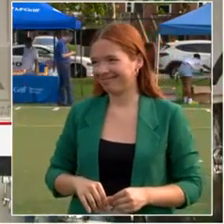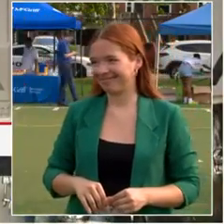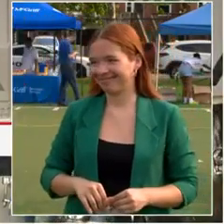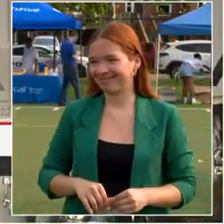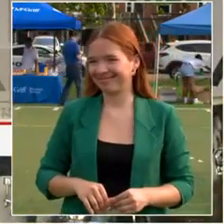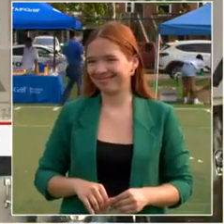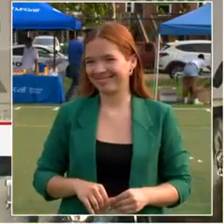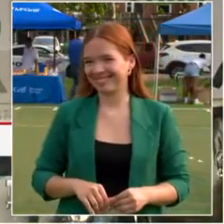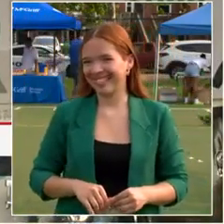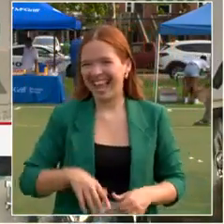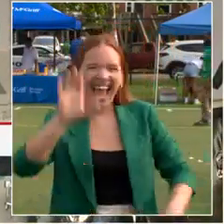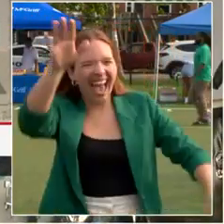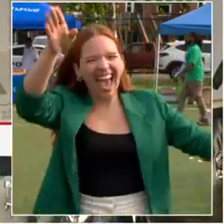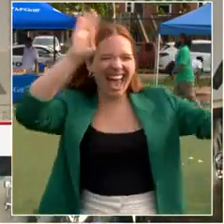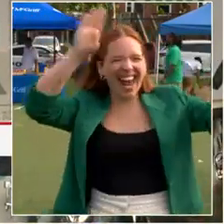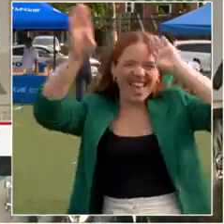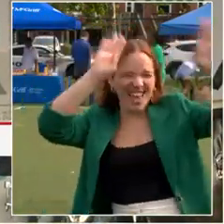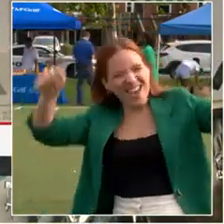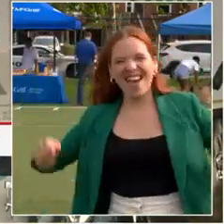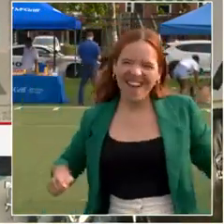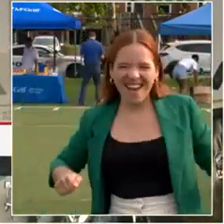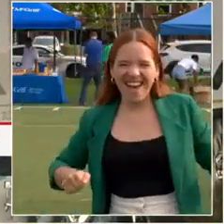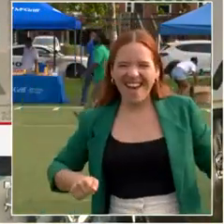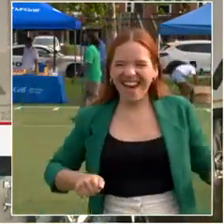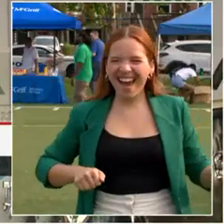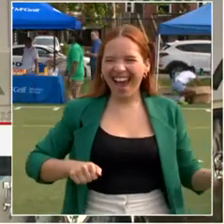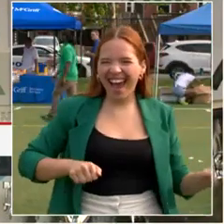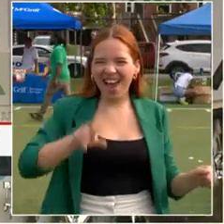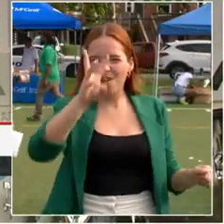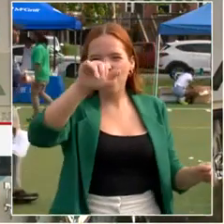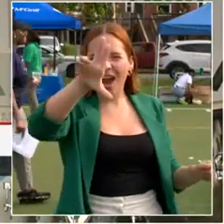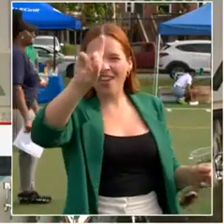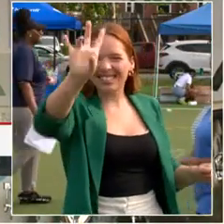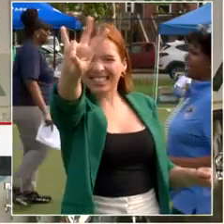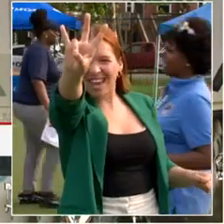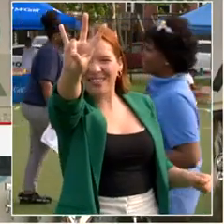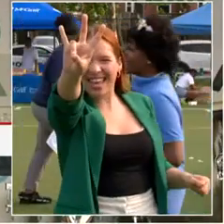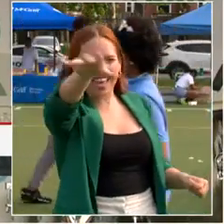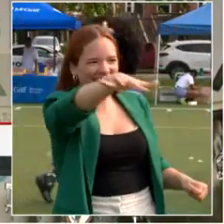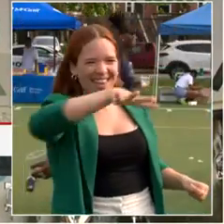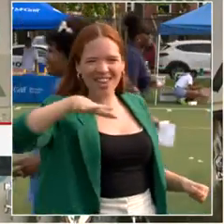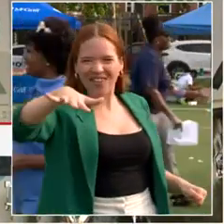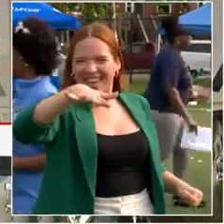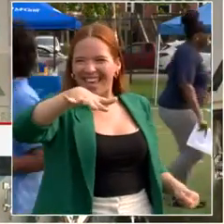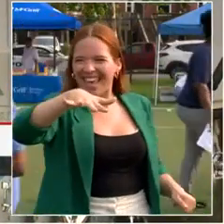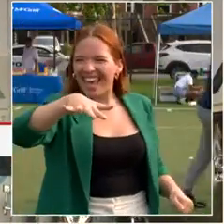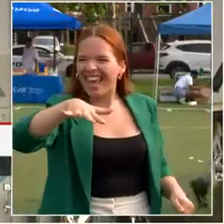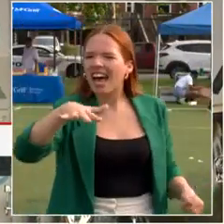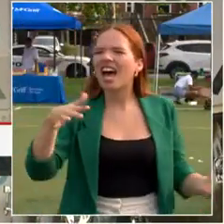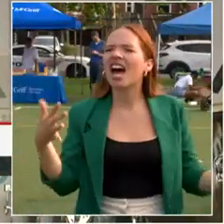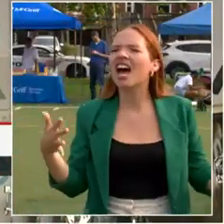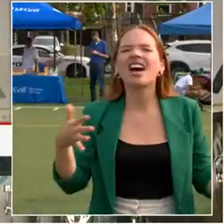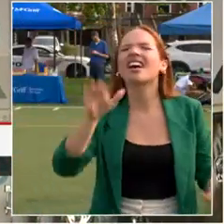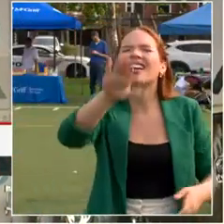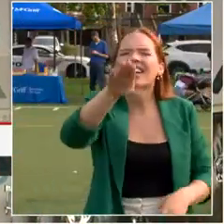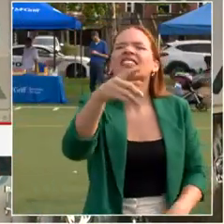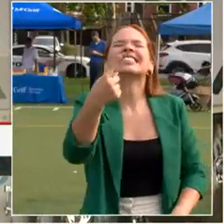Well, hello, Ward 7. Let's try that again. Hello, Ward 7.